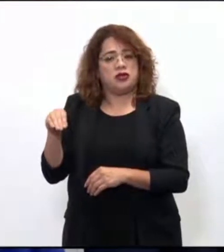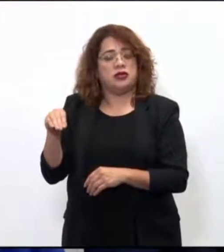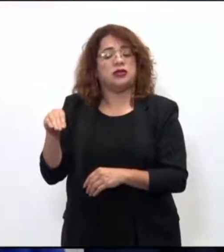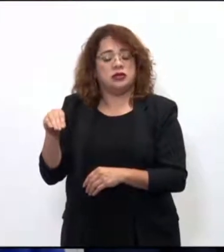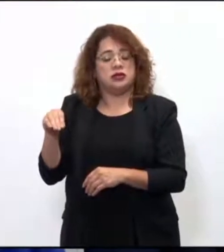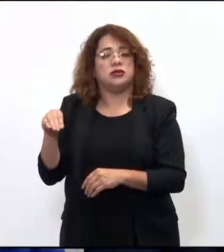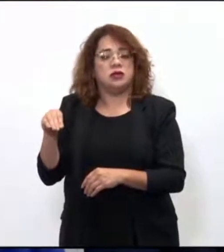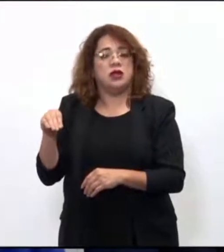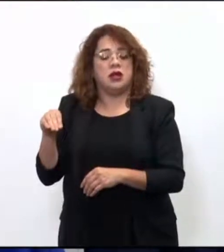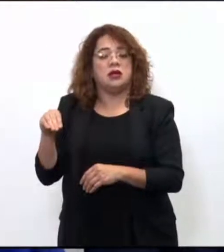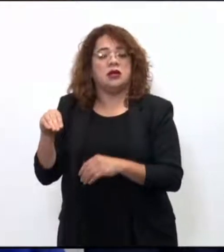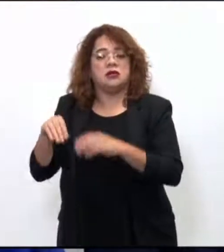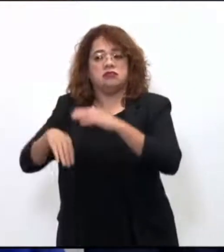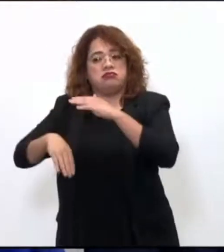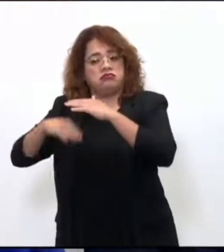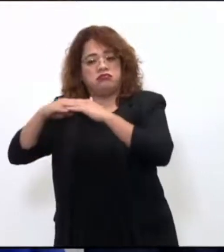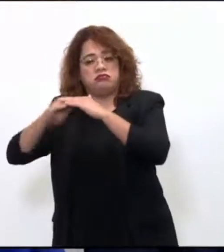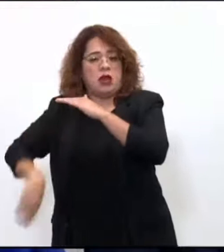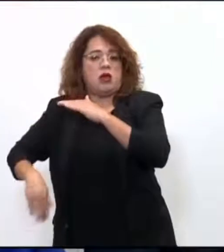occupancy.